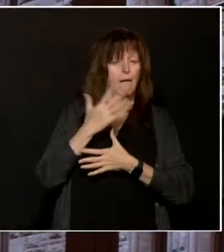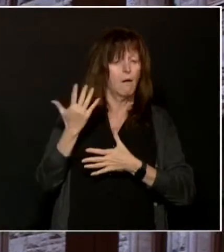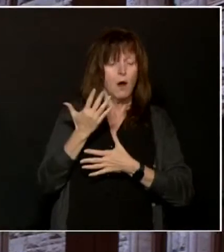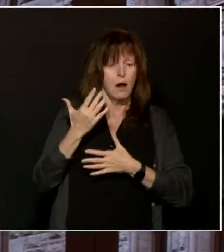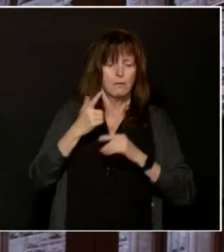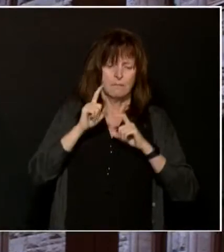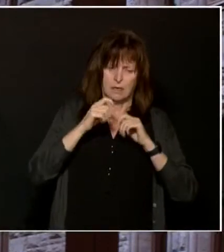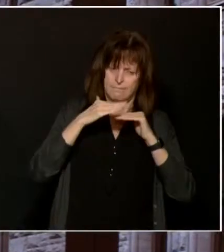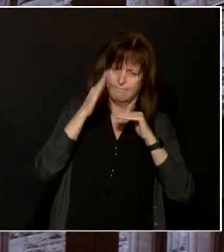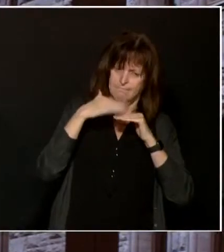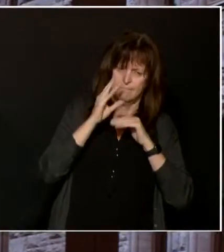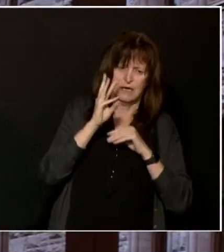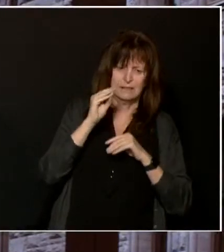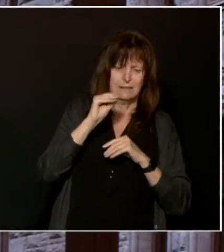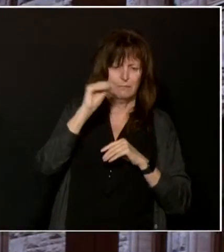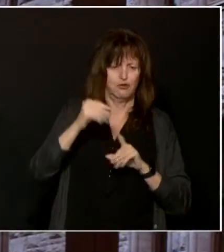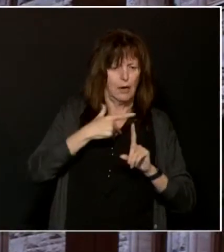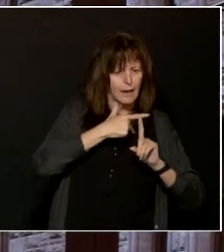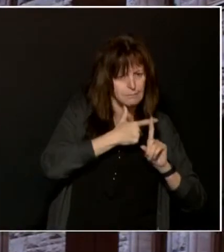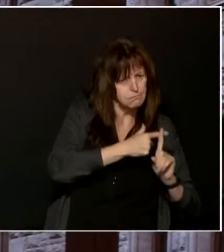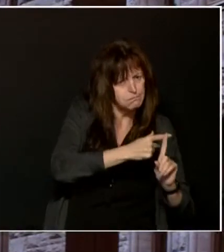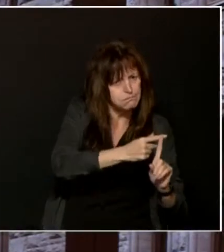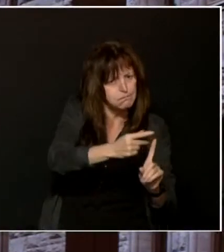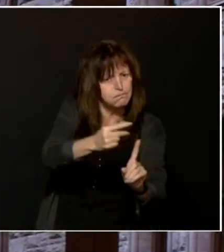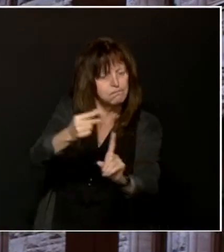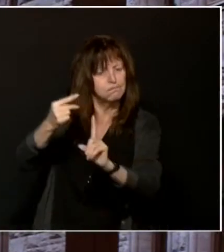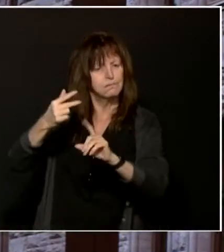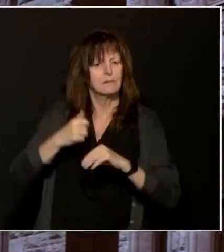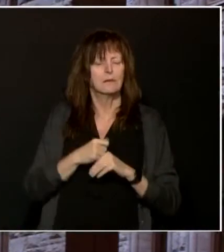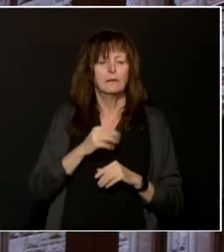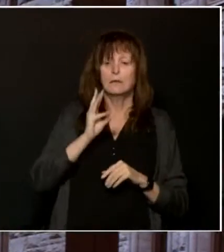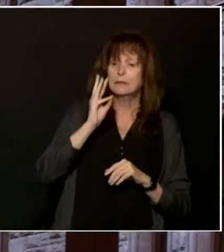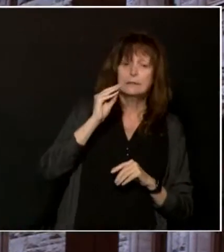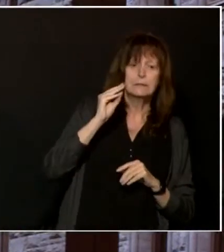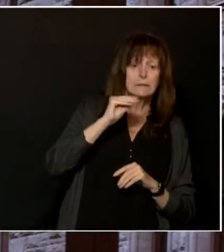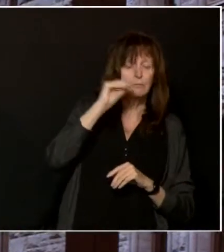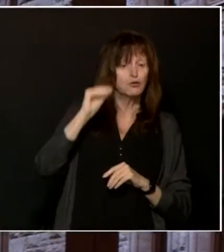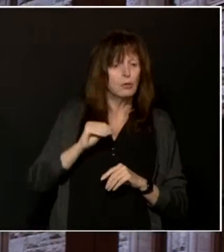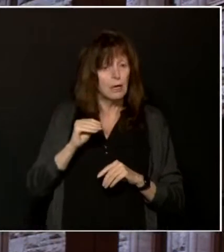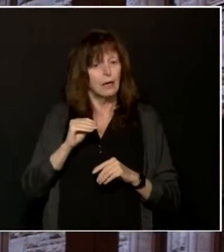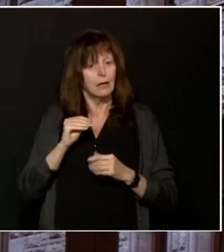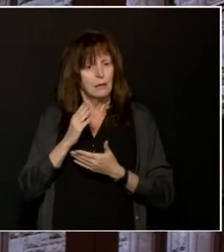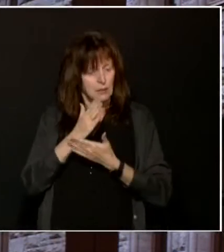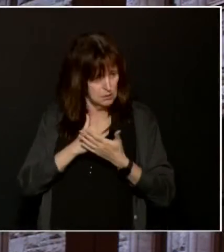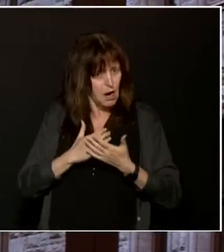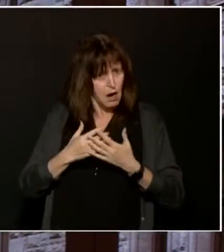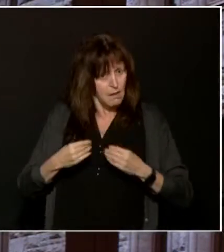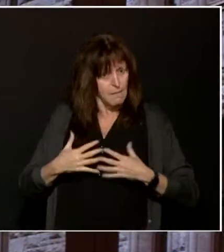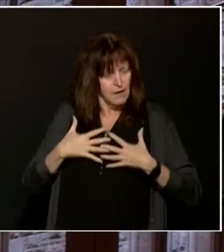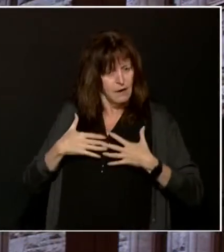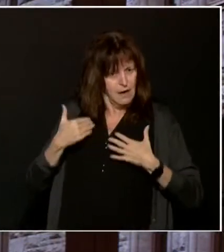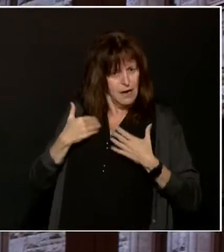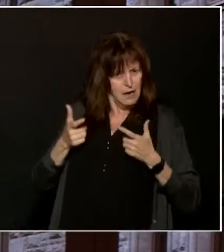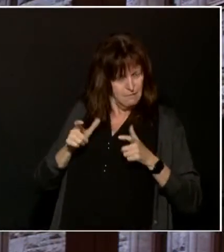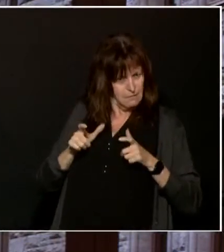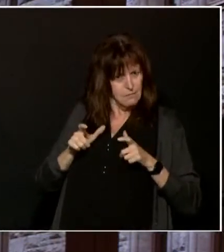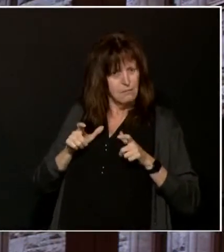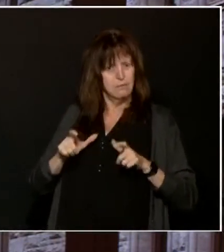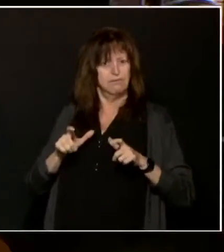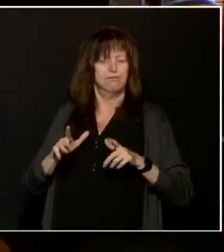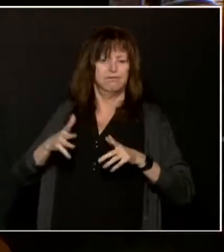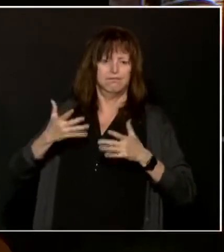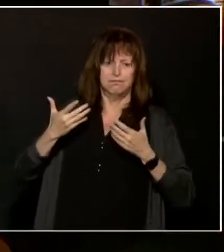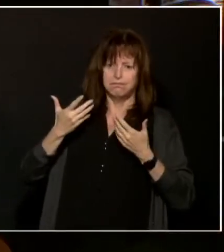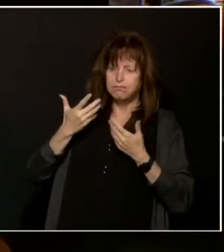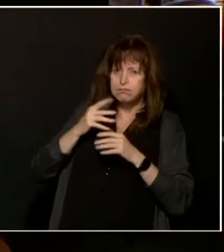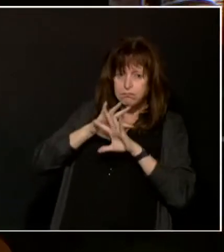undertaken, and we'd like to have a sense that 60% have mounted some immune status in that time before we open up. I'm not sure if Dr. Heyer, you have